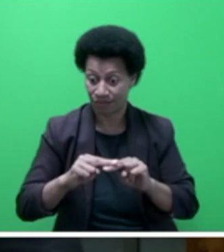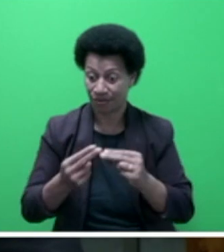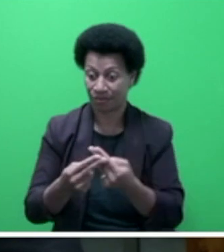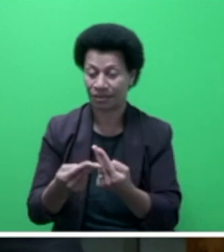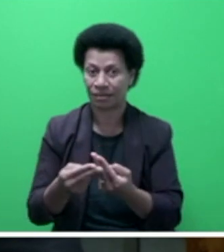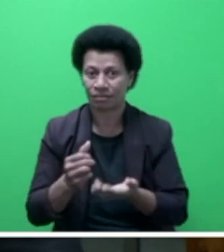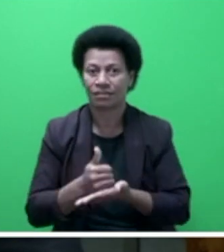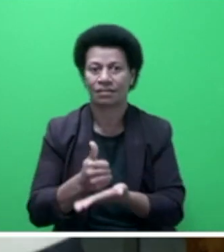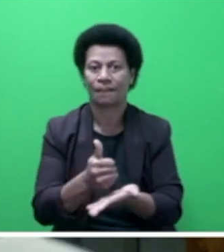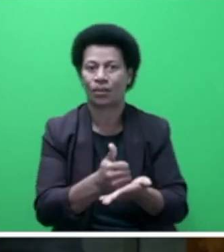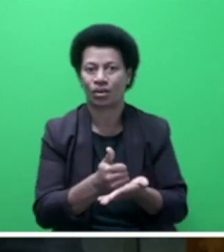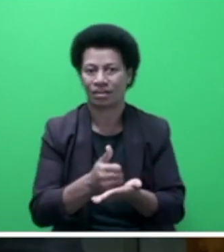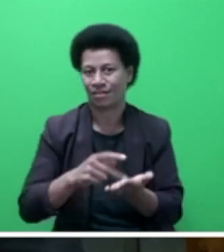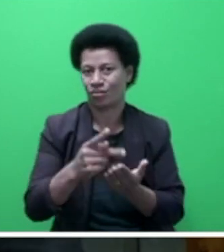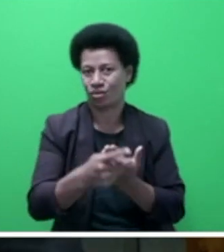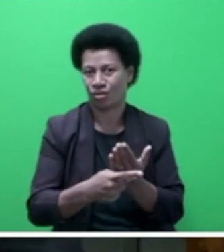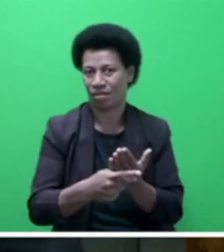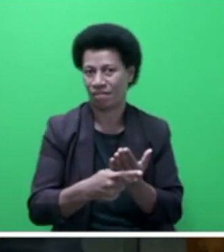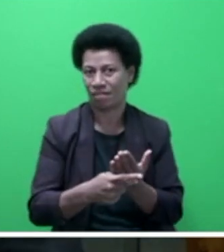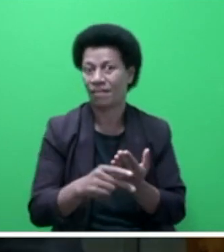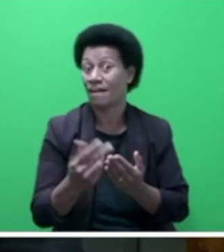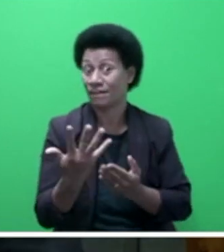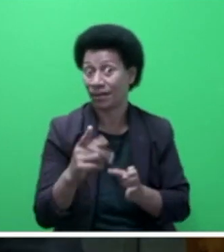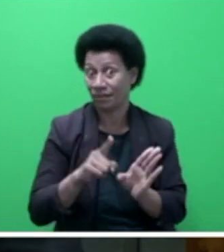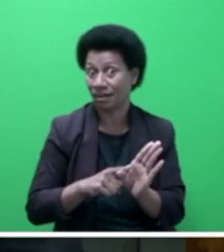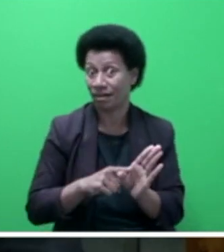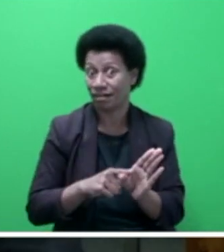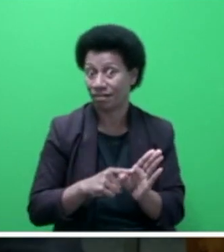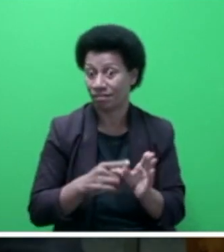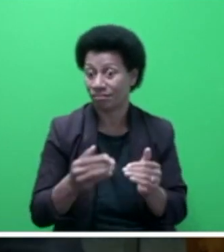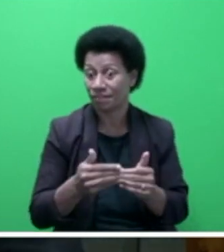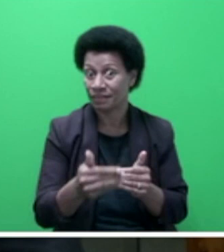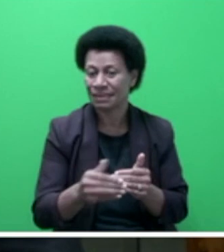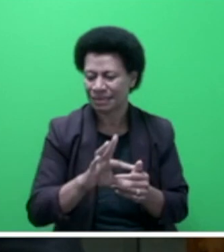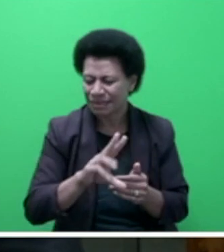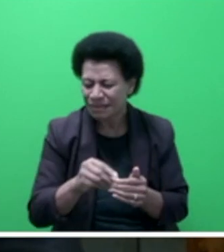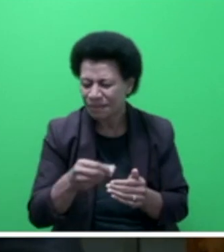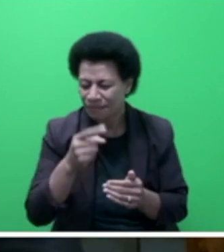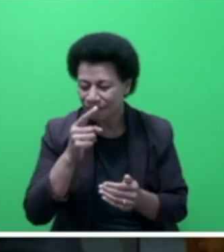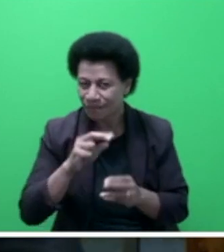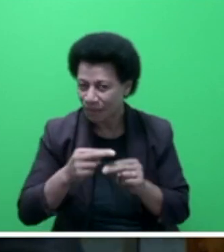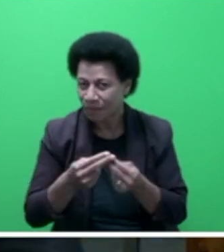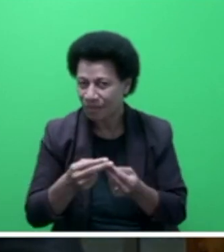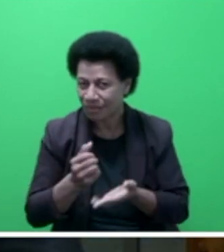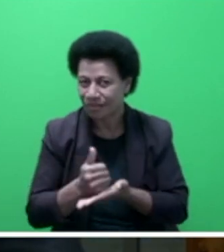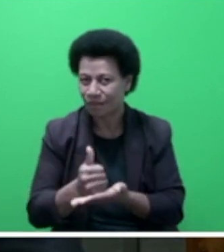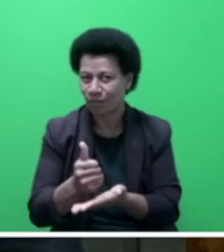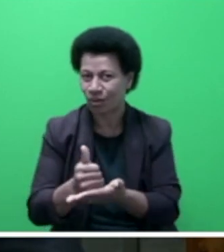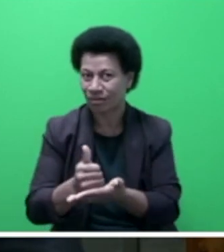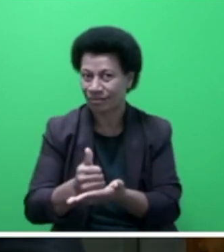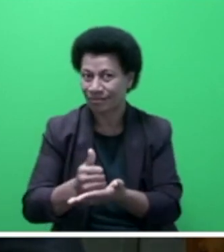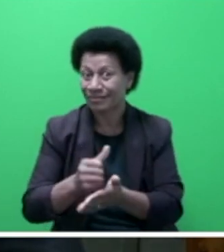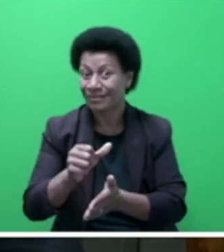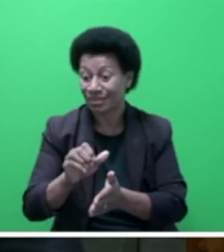program. This scheme is for a duration of 5 years. However, some families continue to be assisted through the scheme until the children turn 18 years